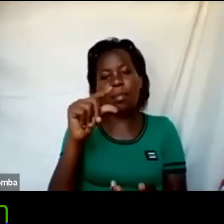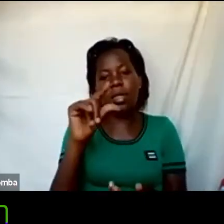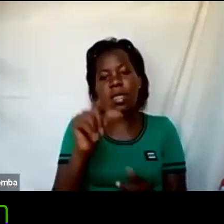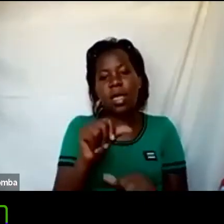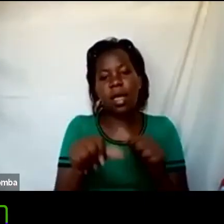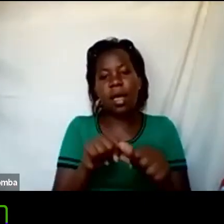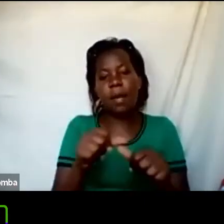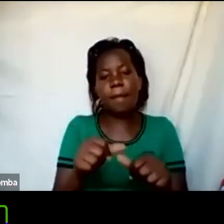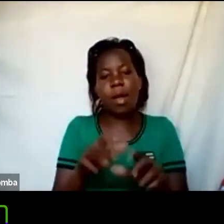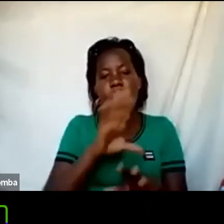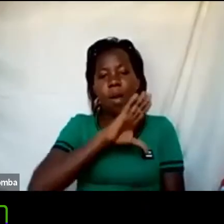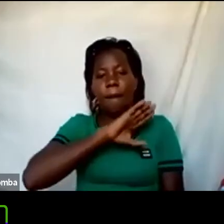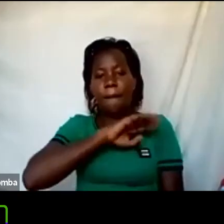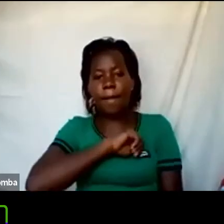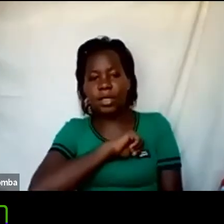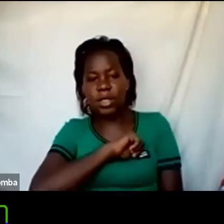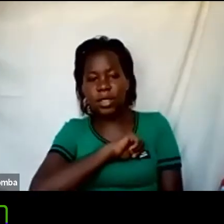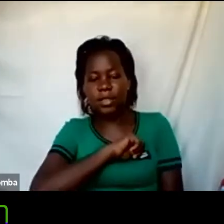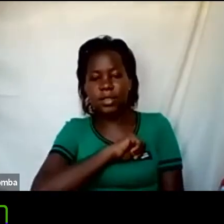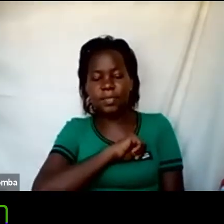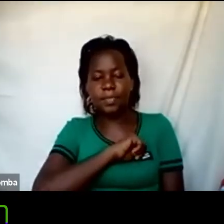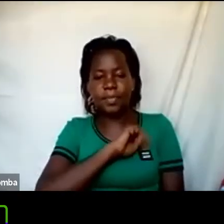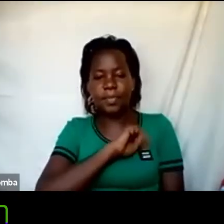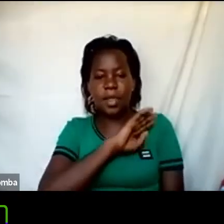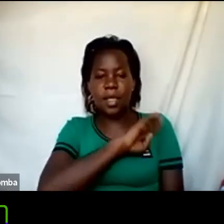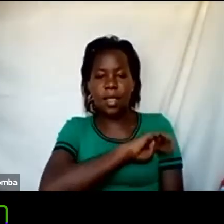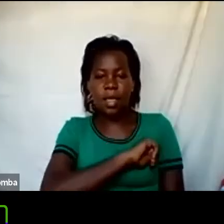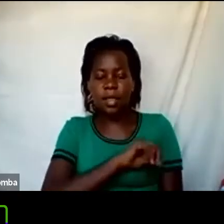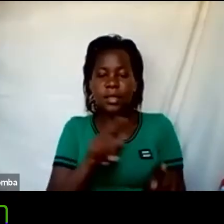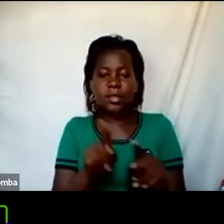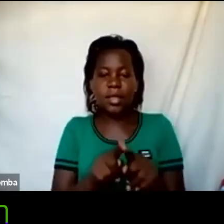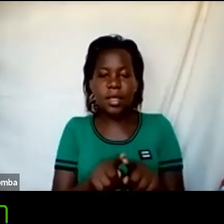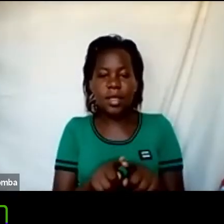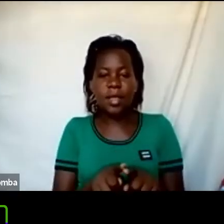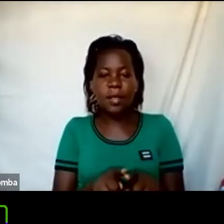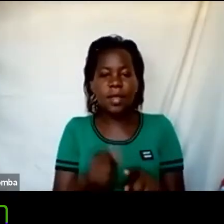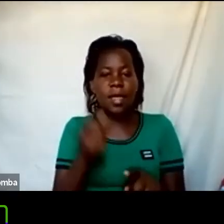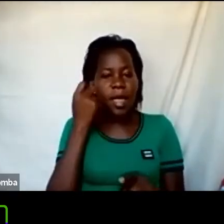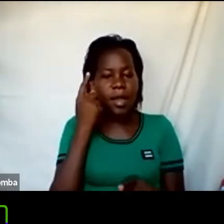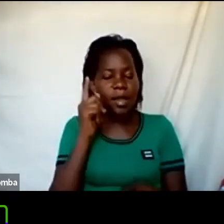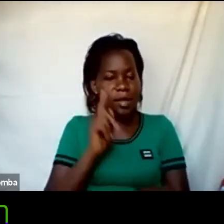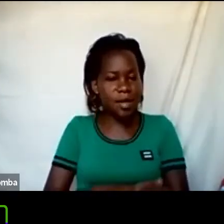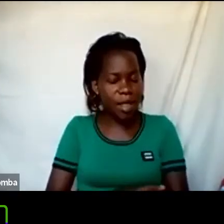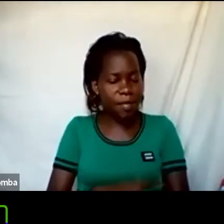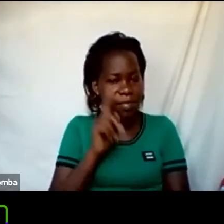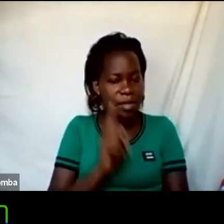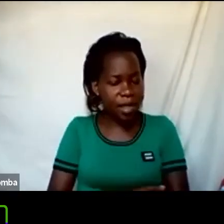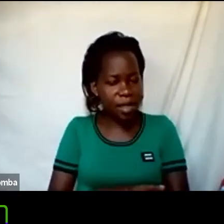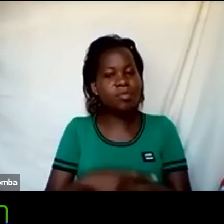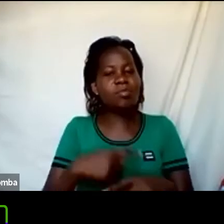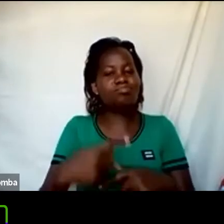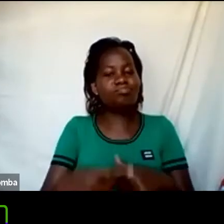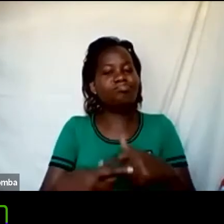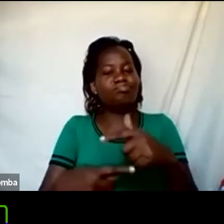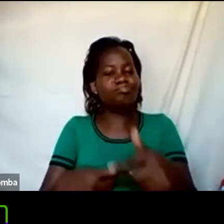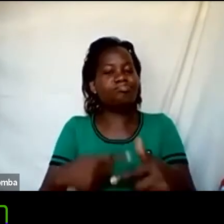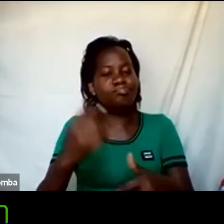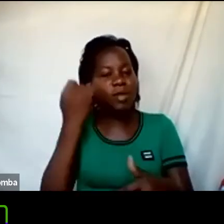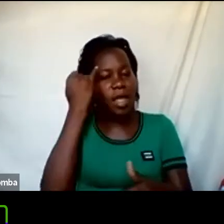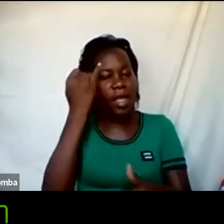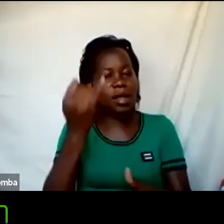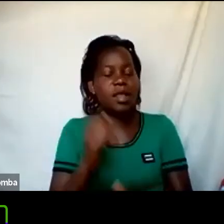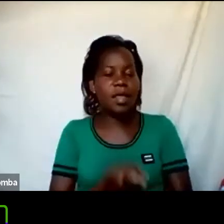and you know, appreciating time and allowing time to take its effect on your idea or business.